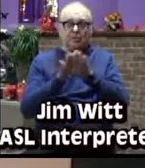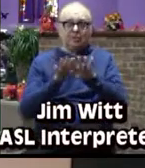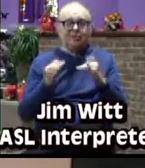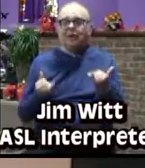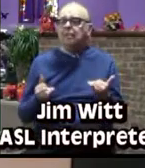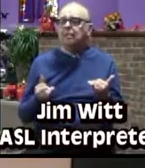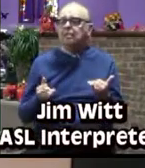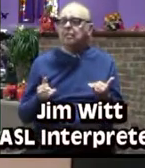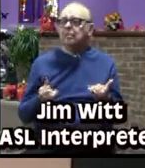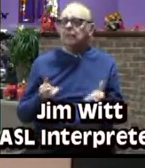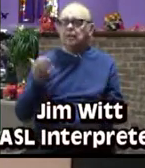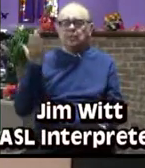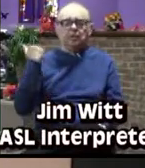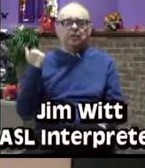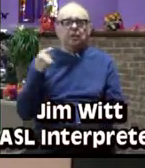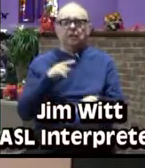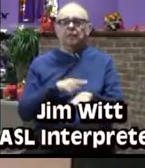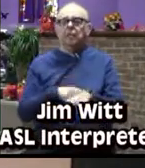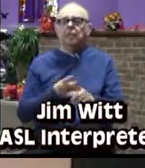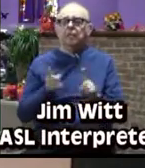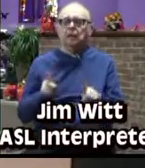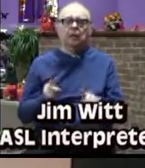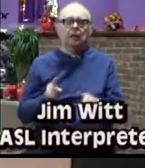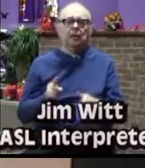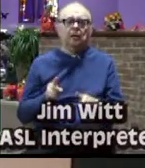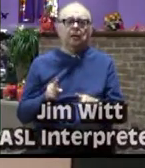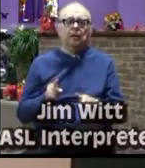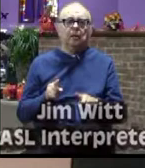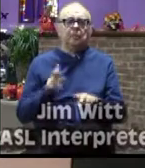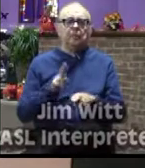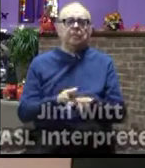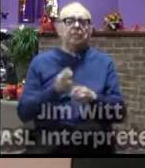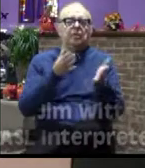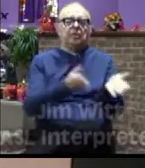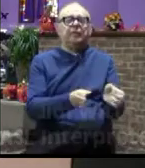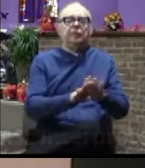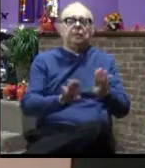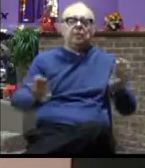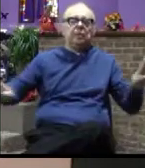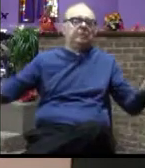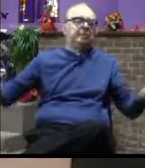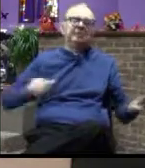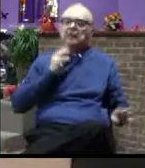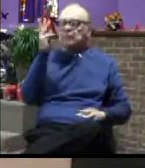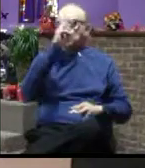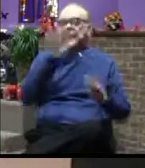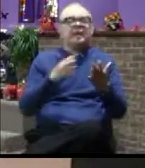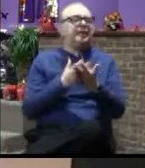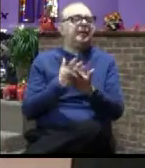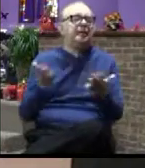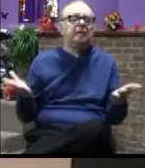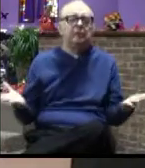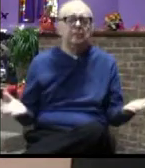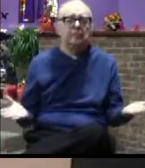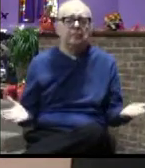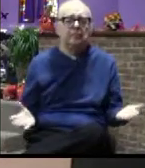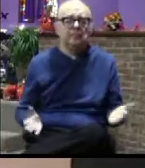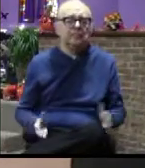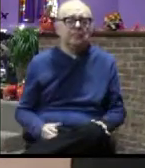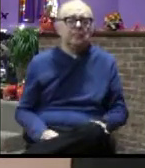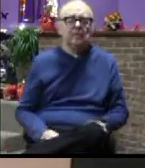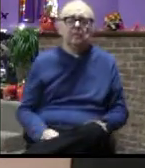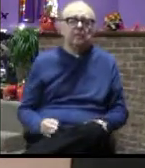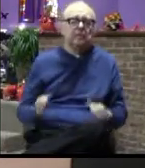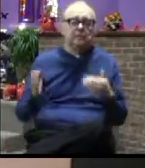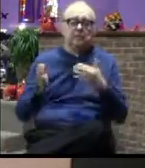now. Used to, there was a time when you just left your doors open. You didn't have to worry about it. You